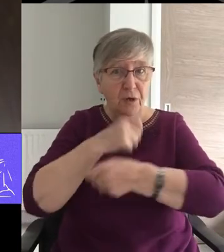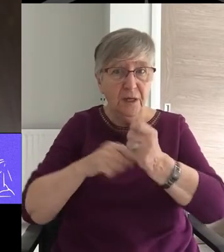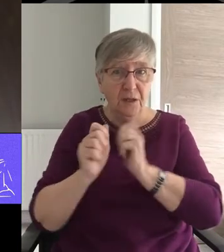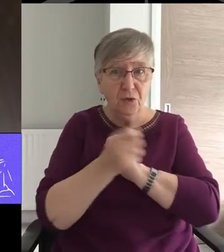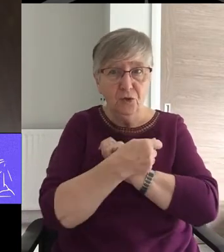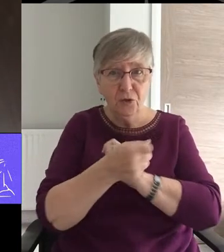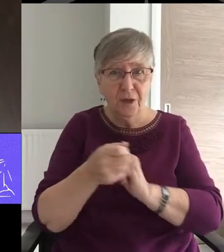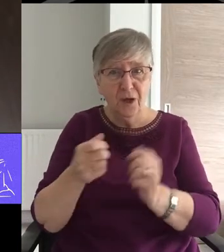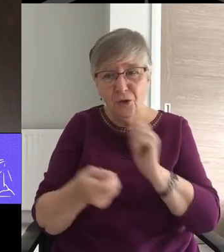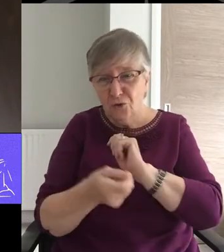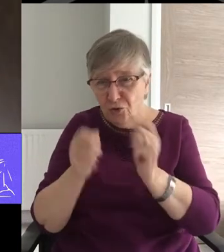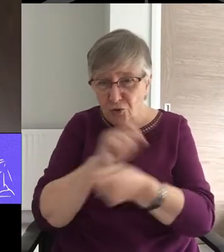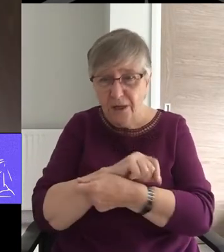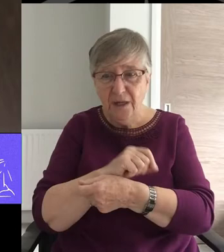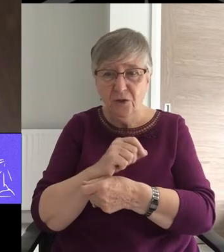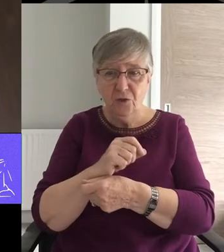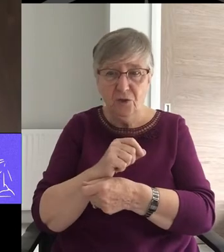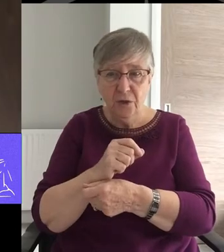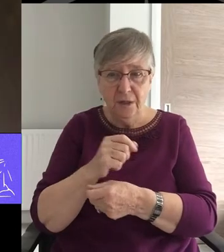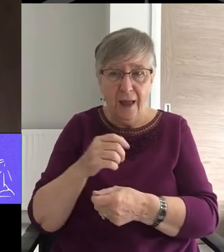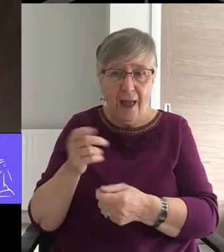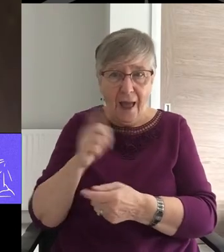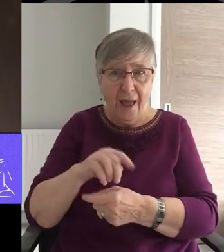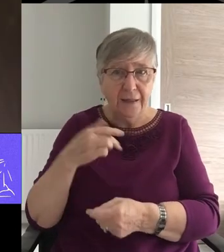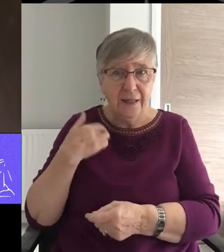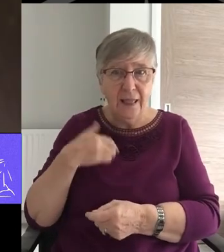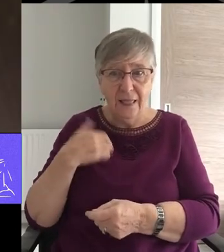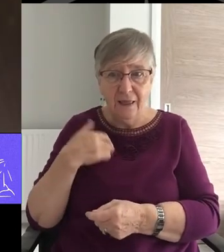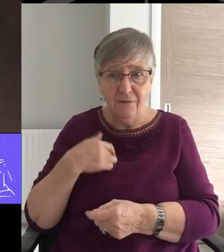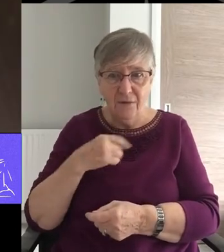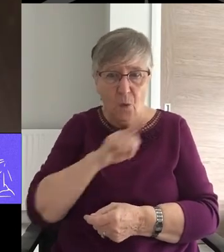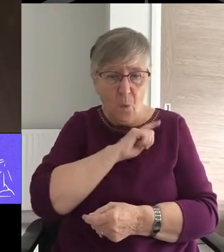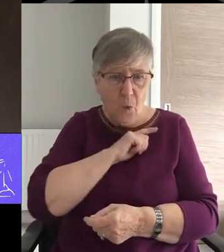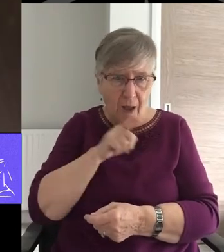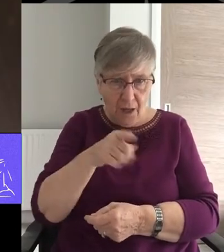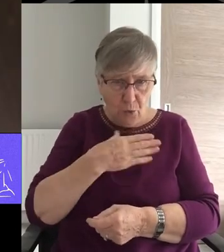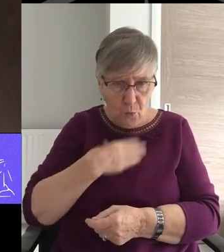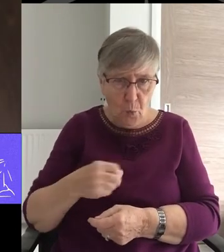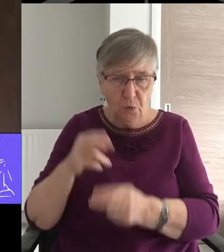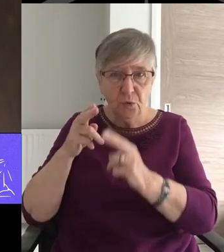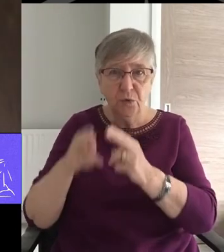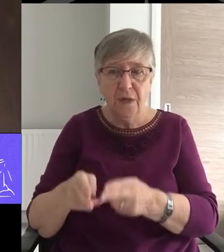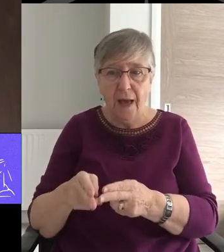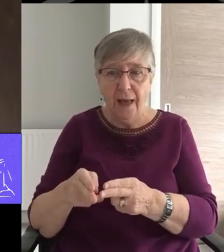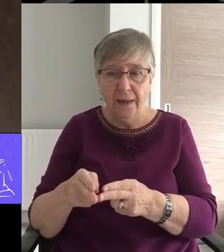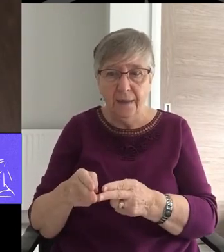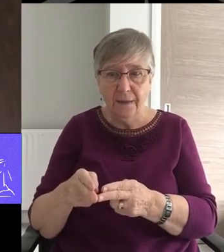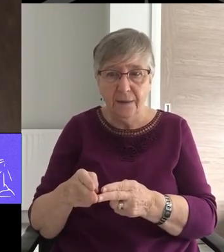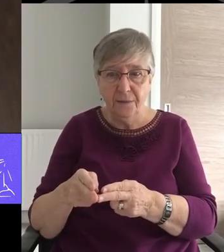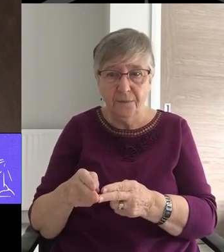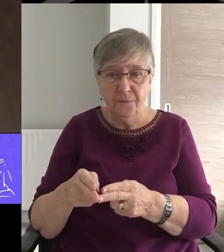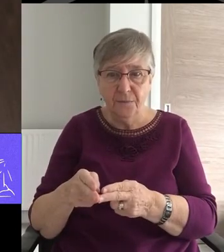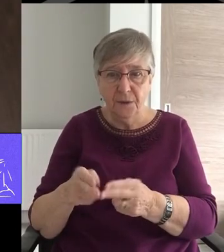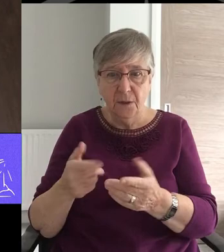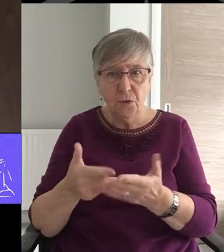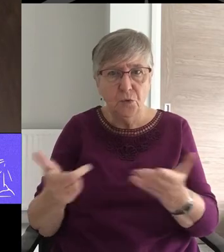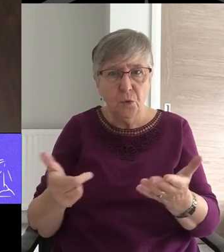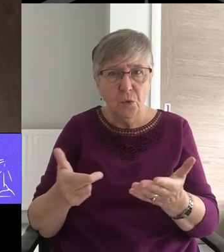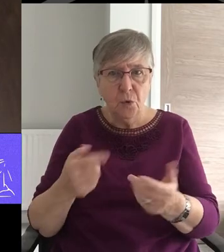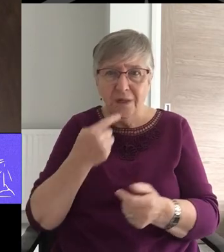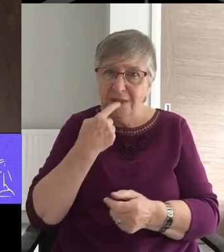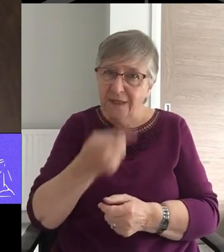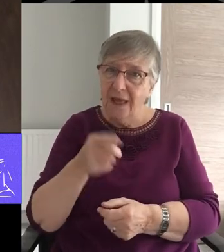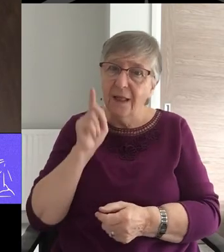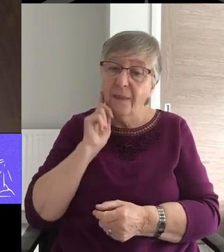Turn, turn from your evil ways. Why will you die, people of Israel? Therefore, son of man, say to